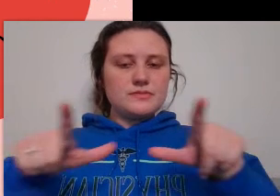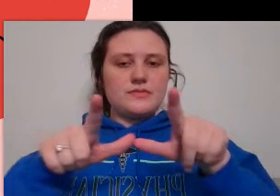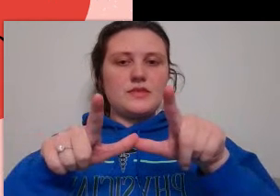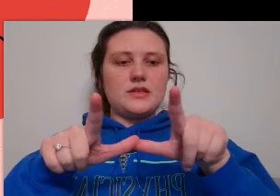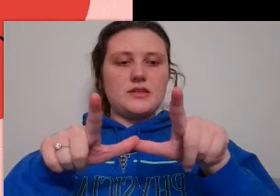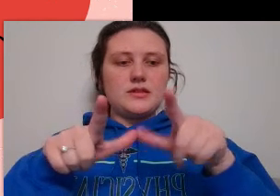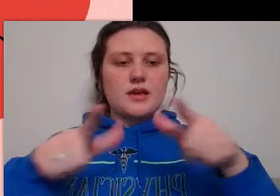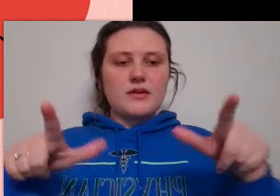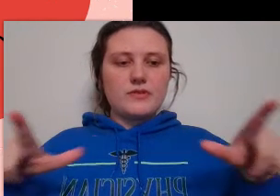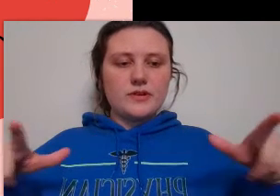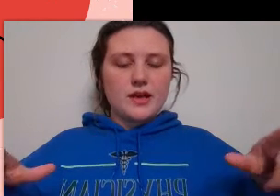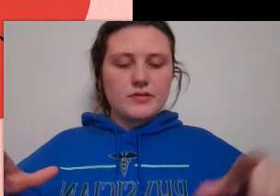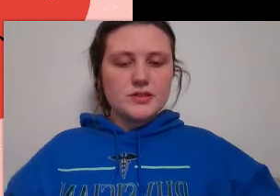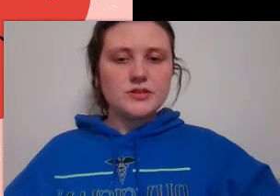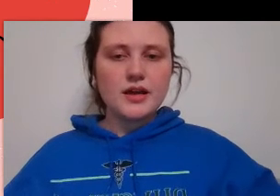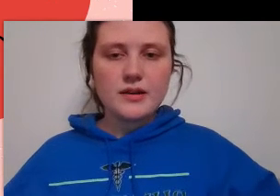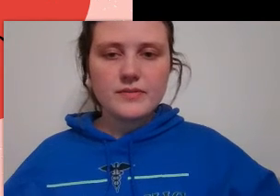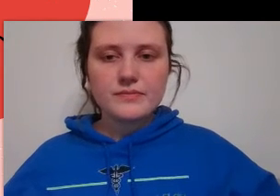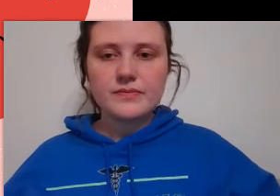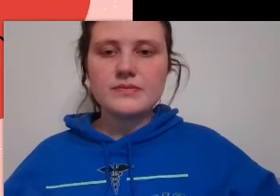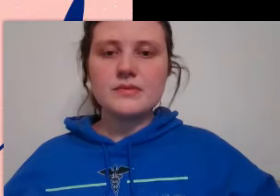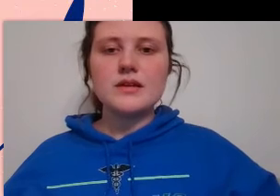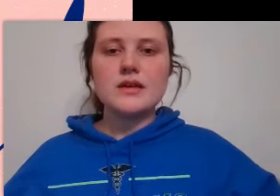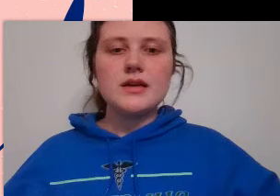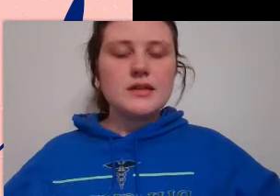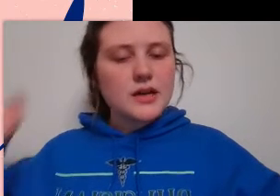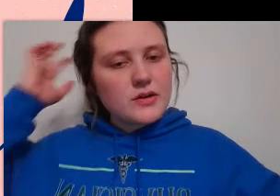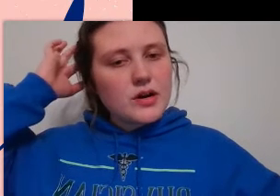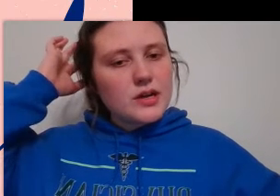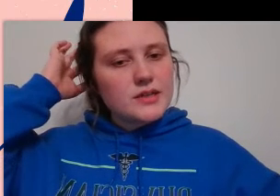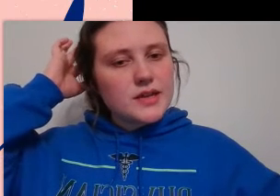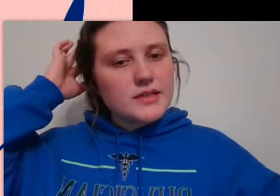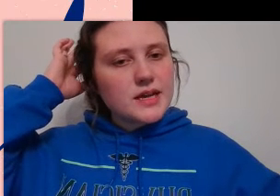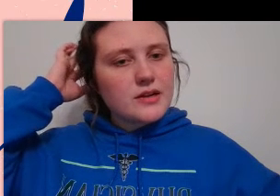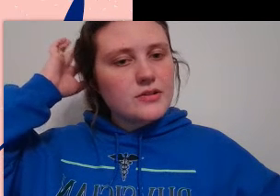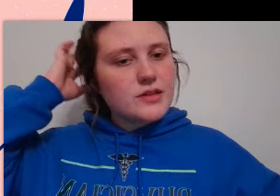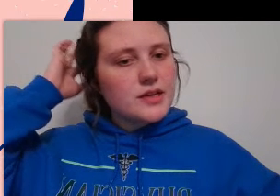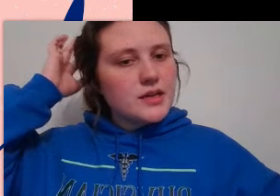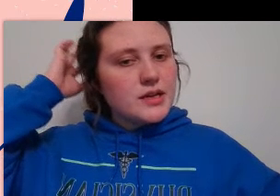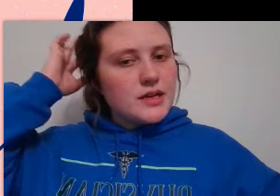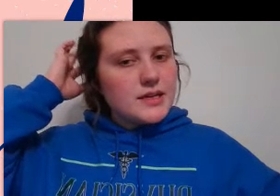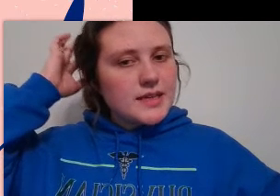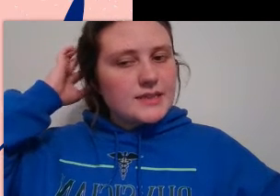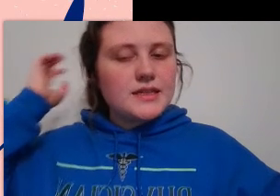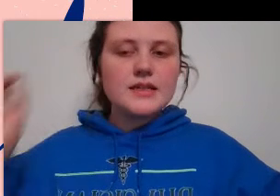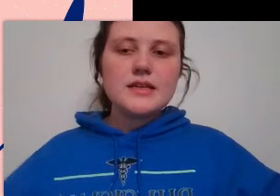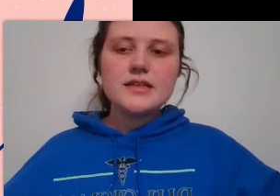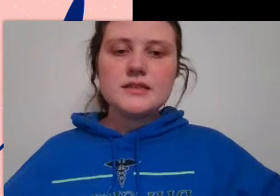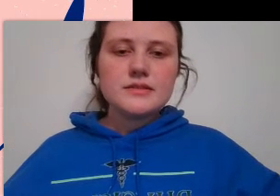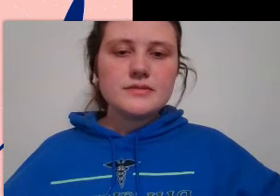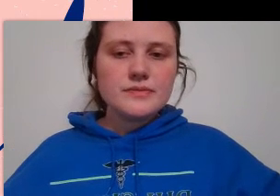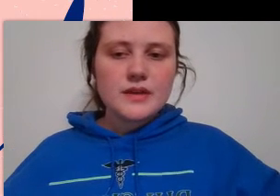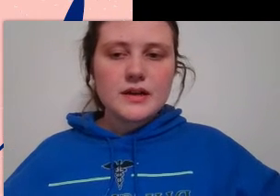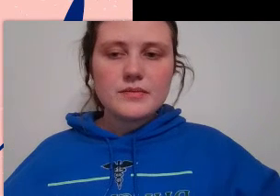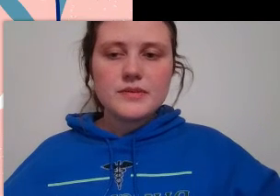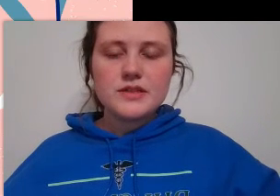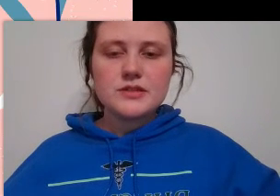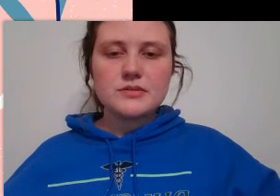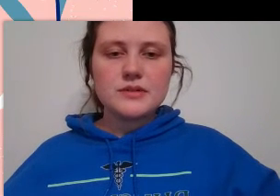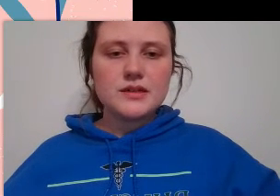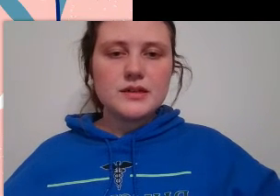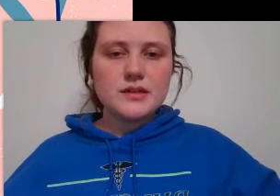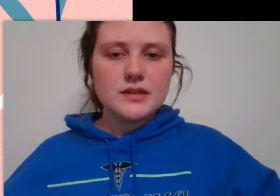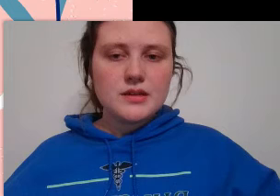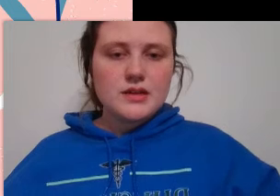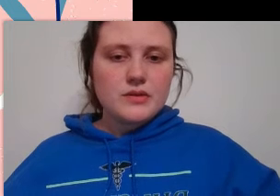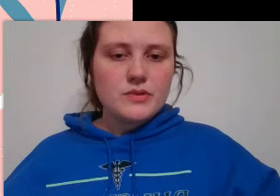language. This is a sign for language, okay? Now our next category is identities. This